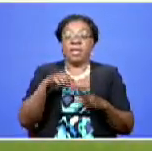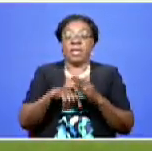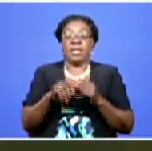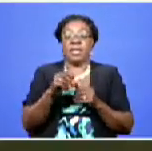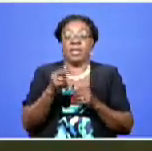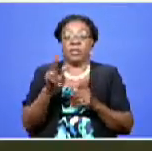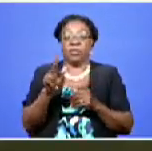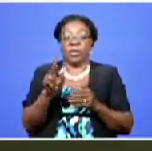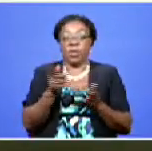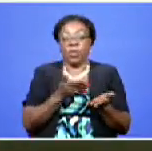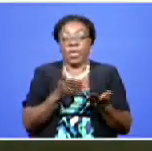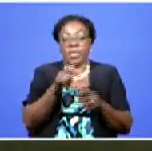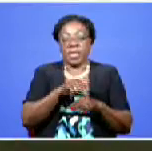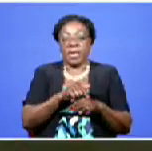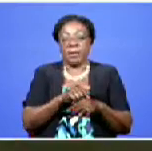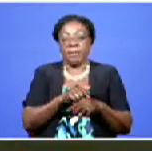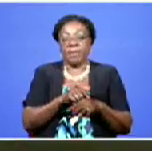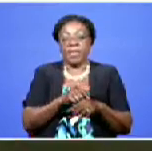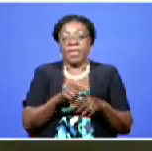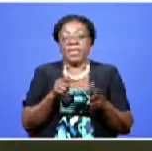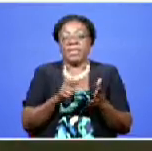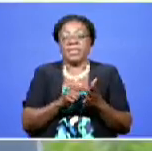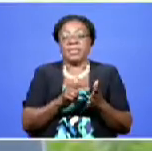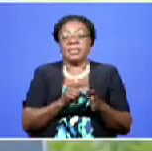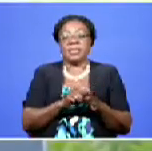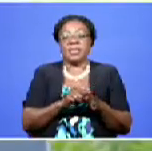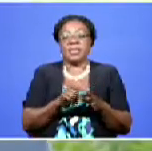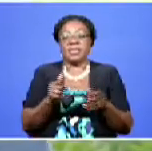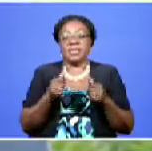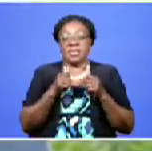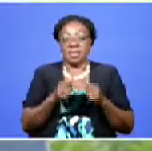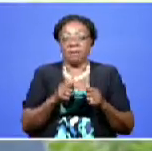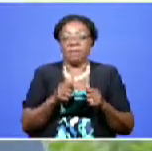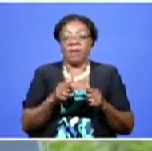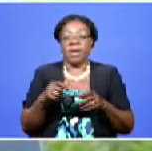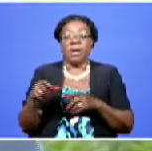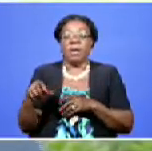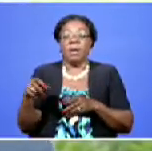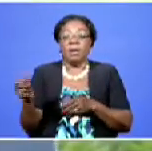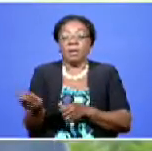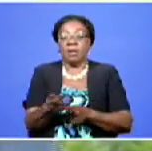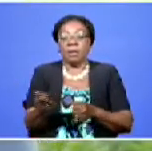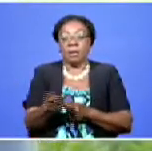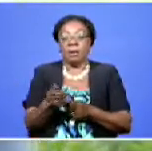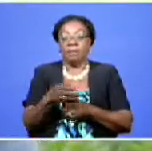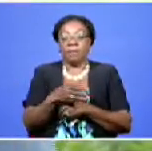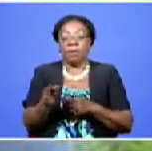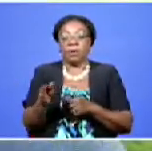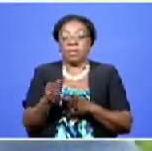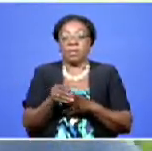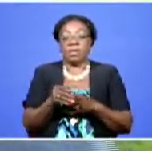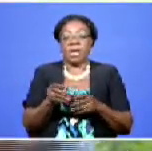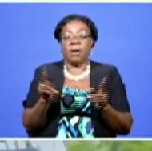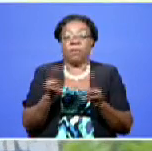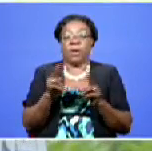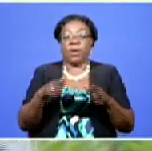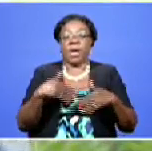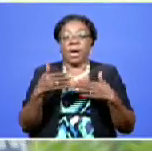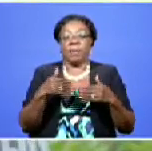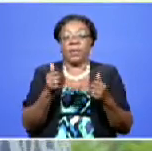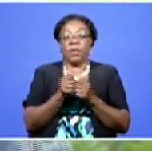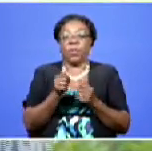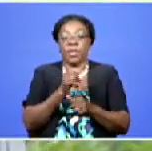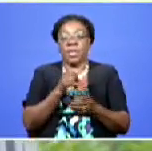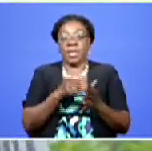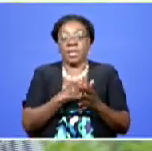tie for 16th. This is such a tough golf course and such a good test. Like, the wind is just howling, and I'm very happy with it. I